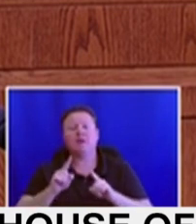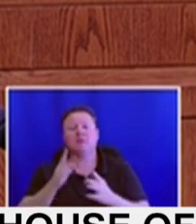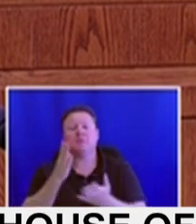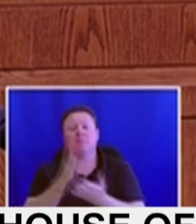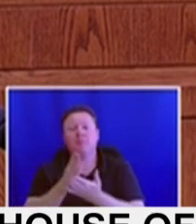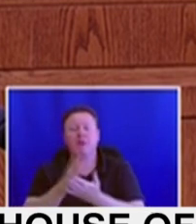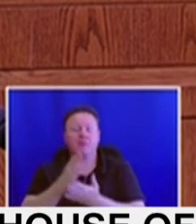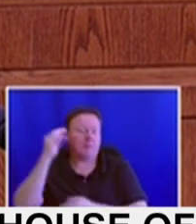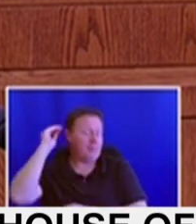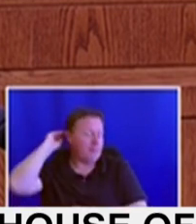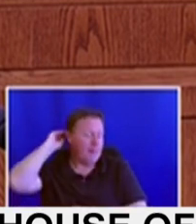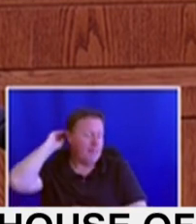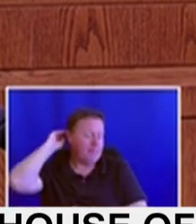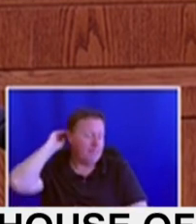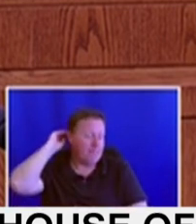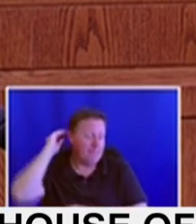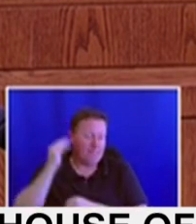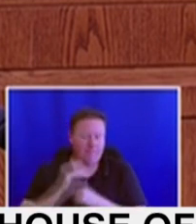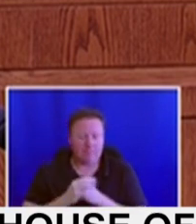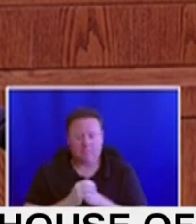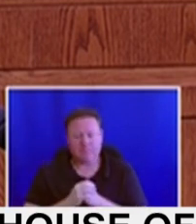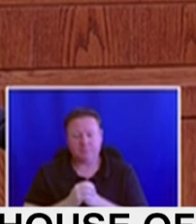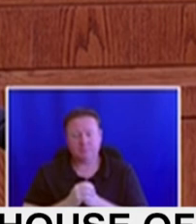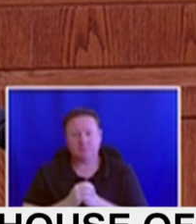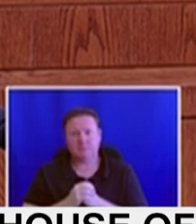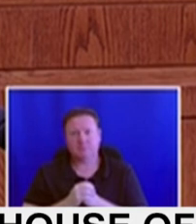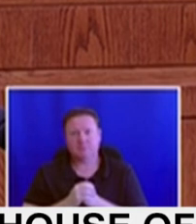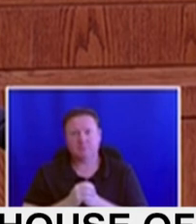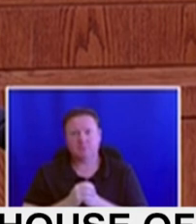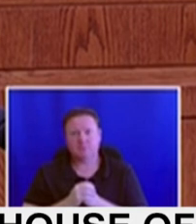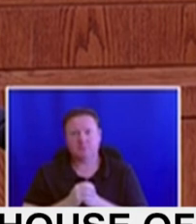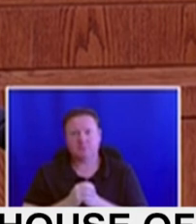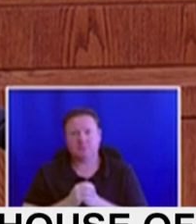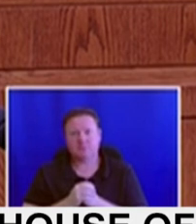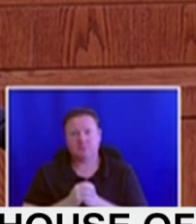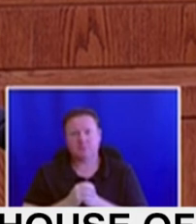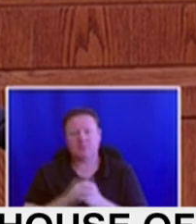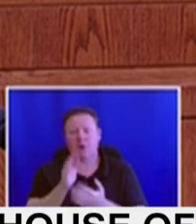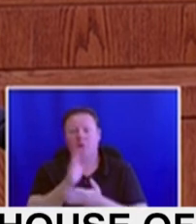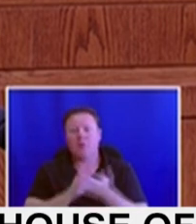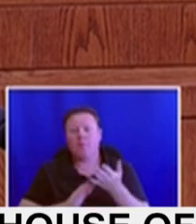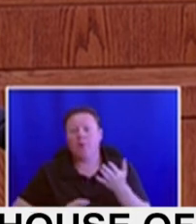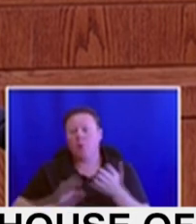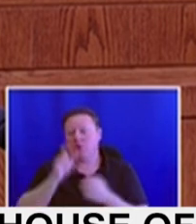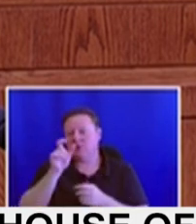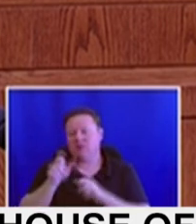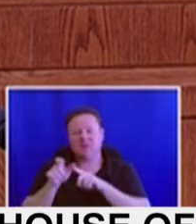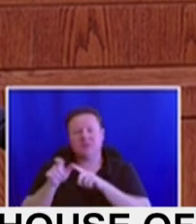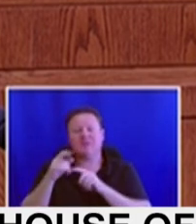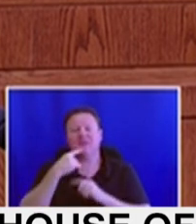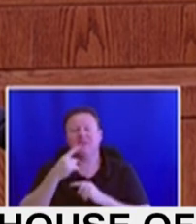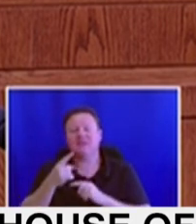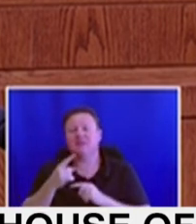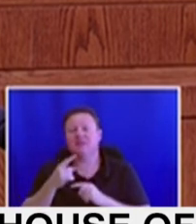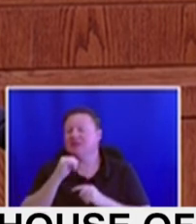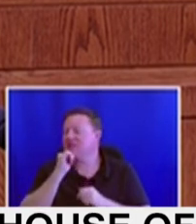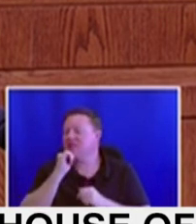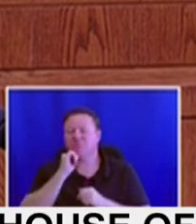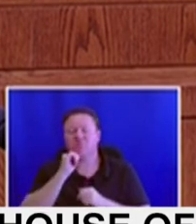the Guinean proverb which says, No matter how long the